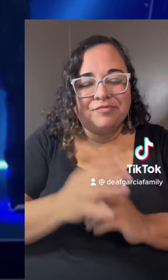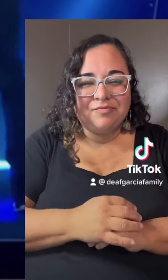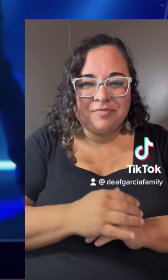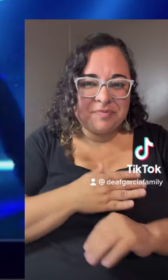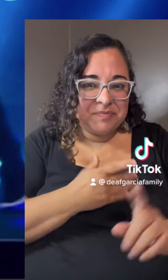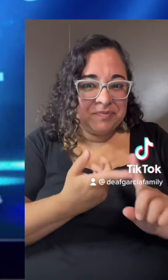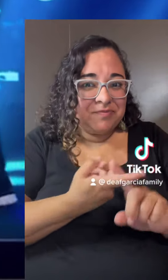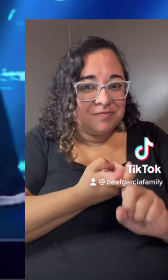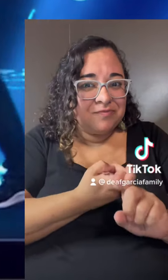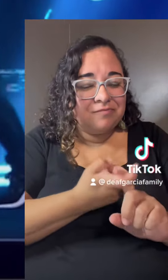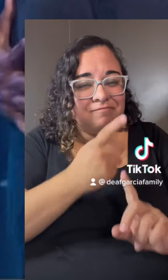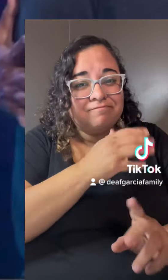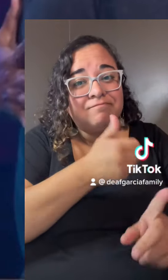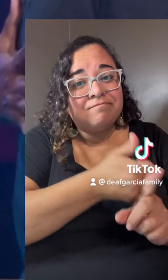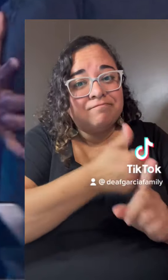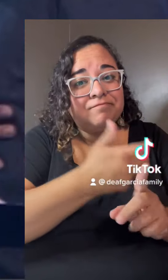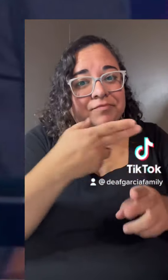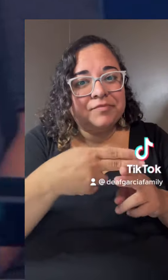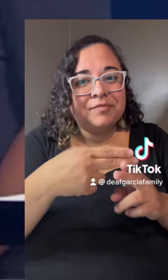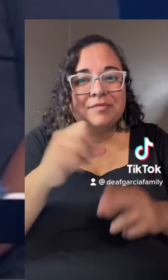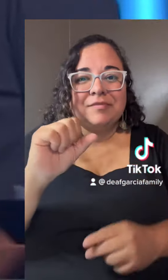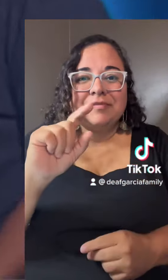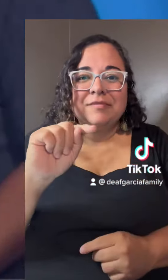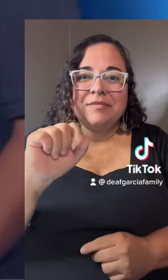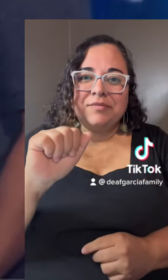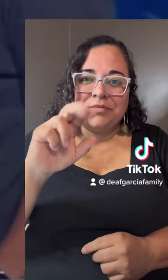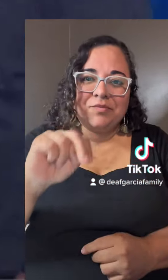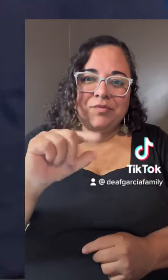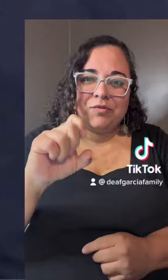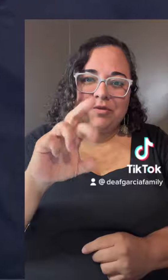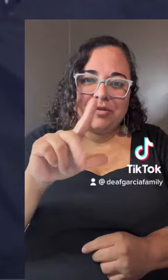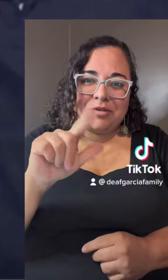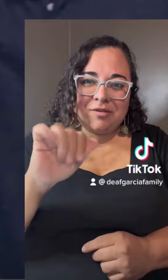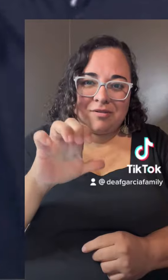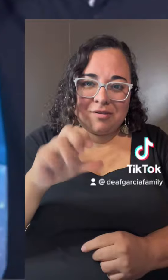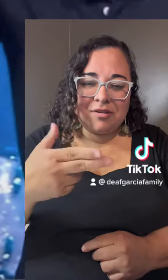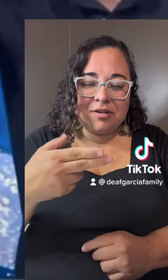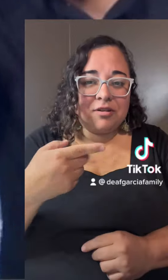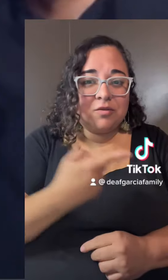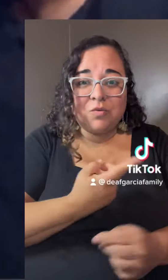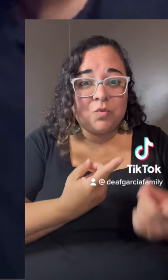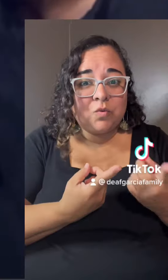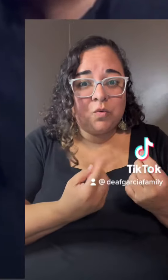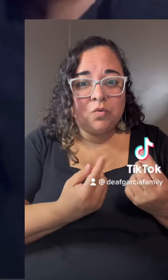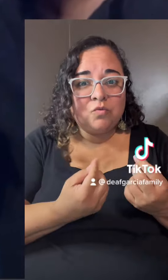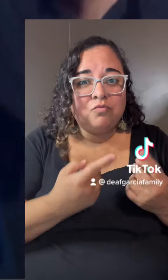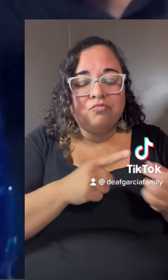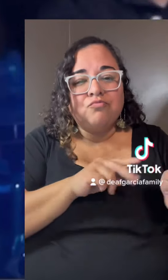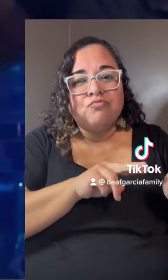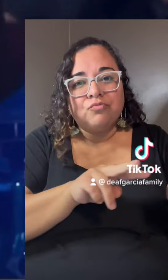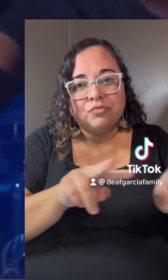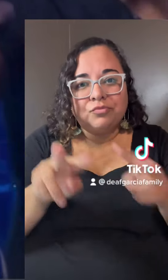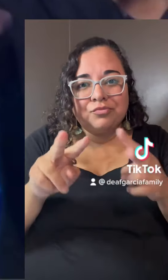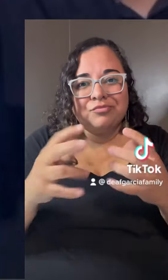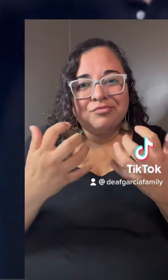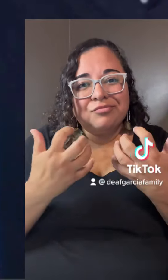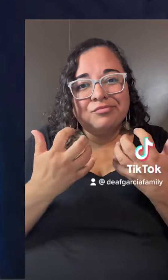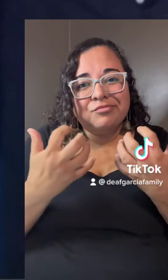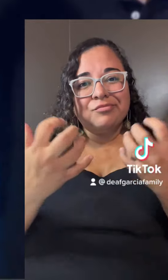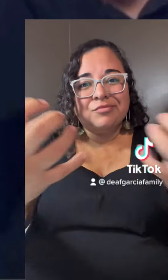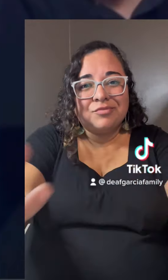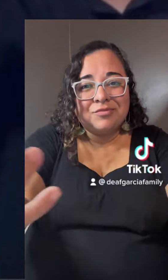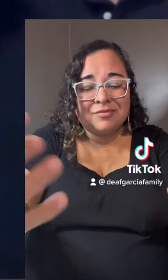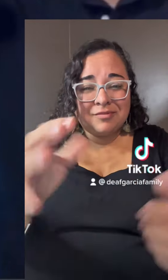Stan Gerlach. And Stan, he looked at the crowd. People were telling me he looked at the crowd at one point and he said to